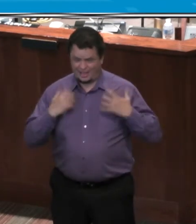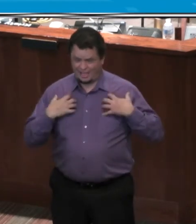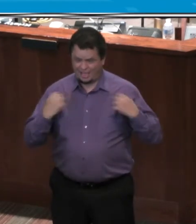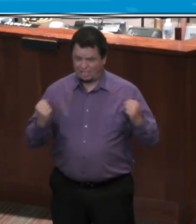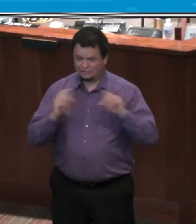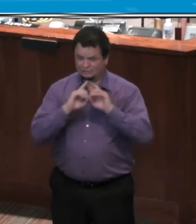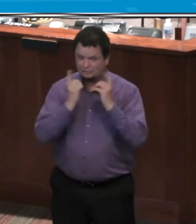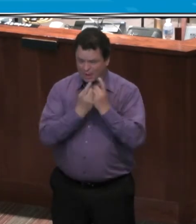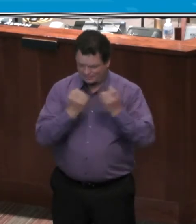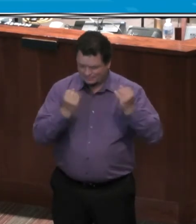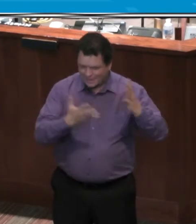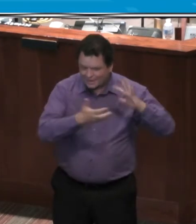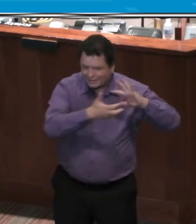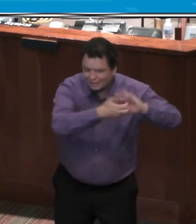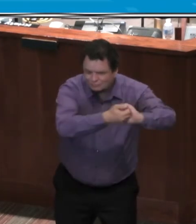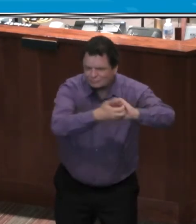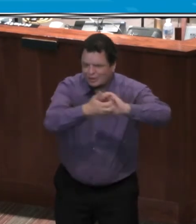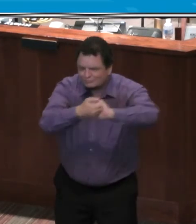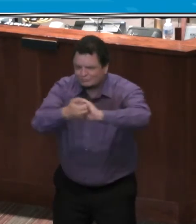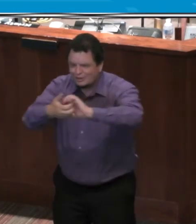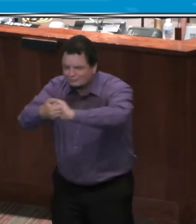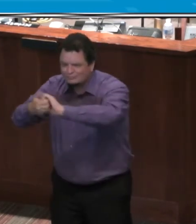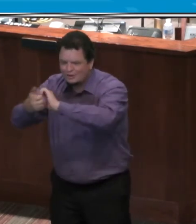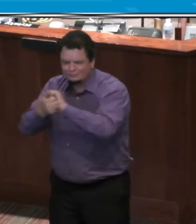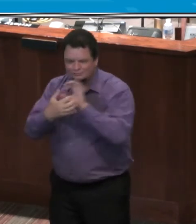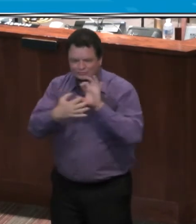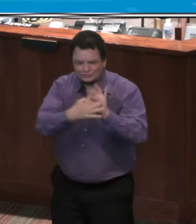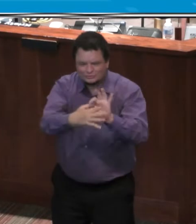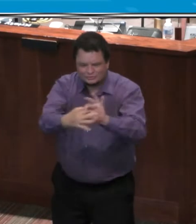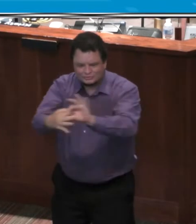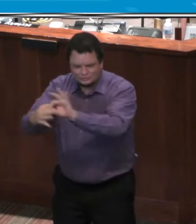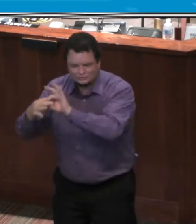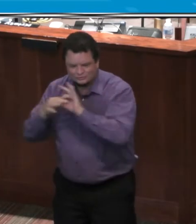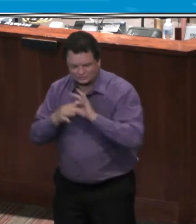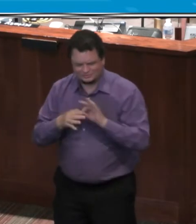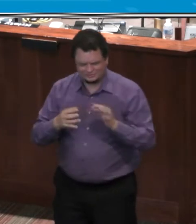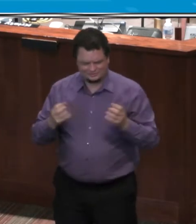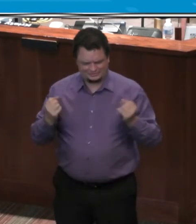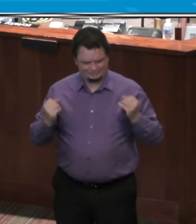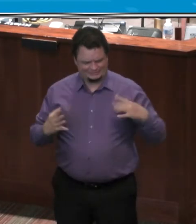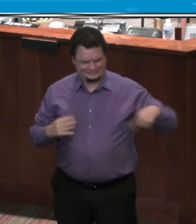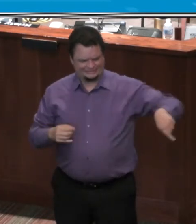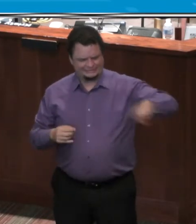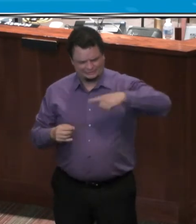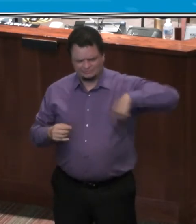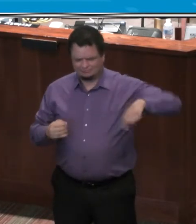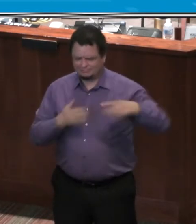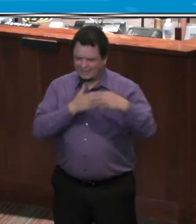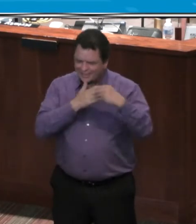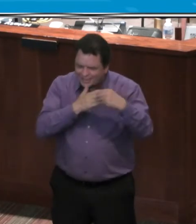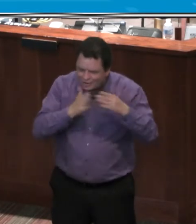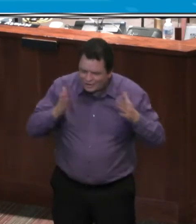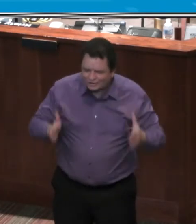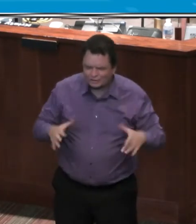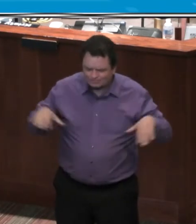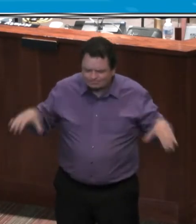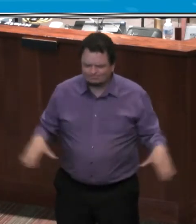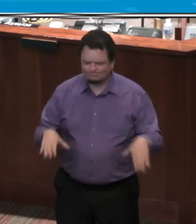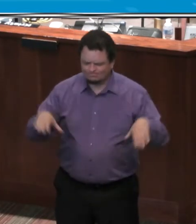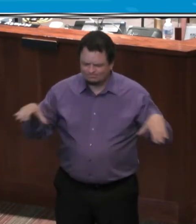we're probably a leader in that way. And again, thank you for that, because it does